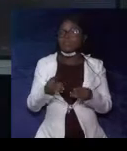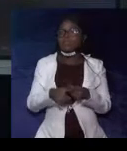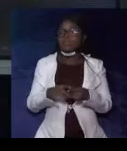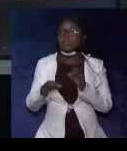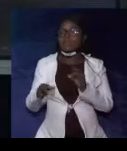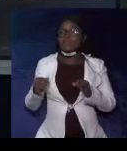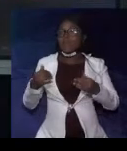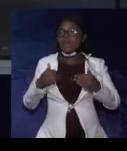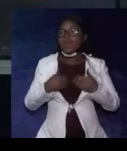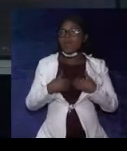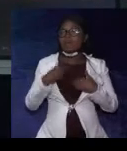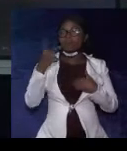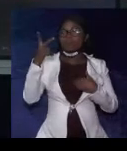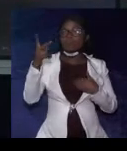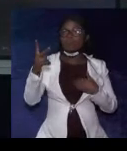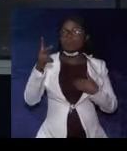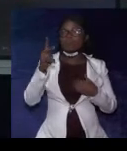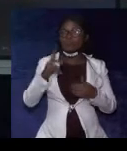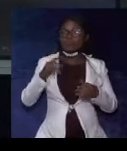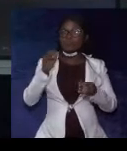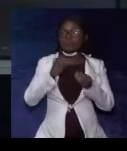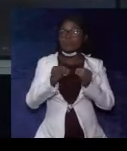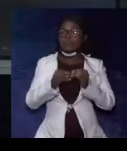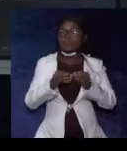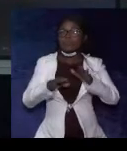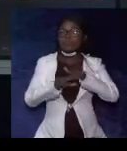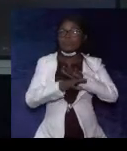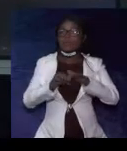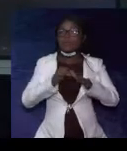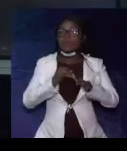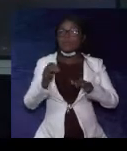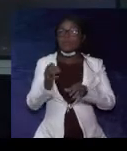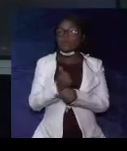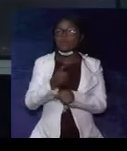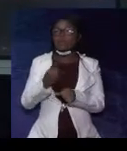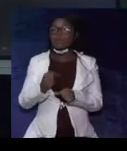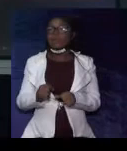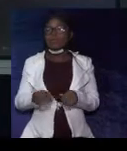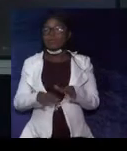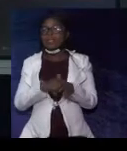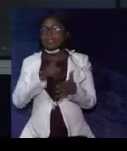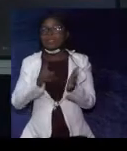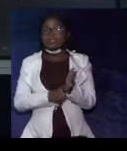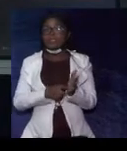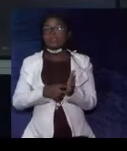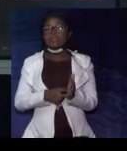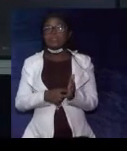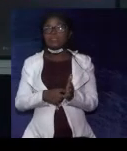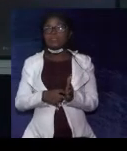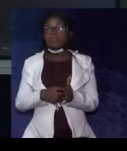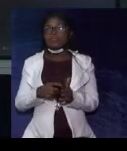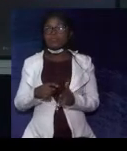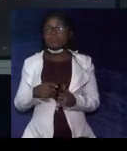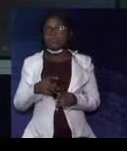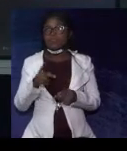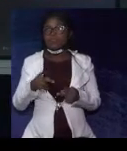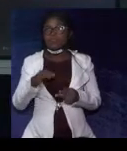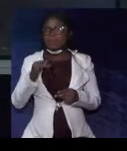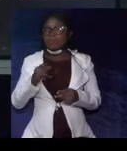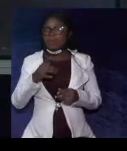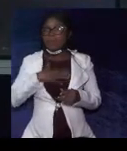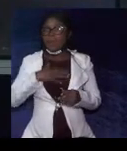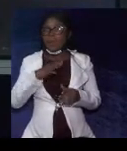So if I add two numbers below to get the one on top, when I subtract back, I will get the one below. So in this case, my answer